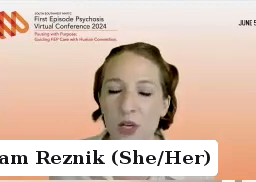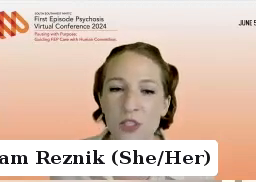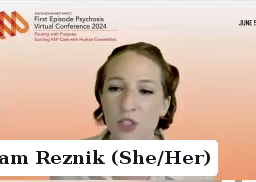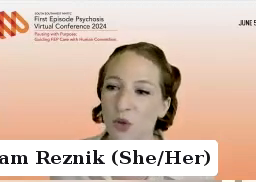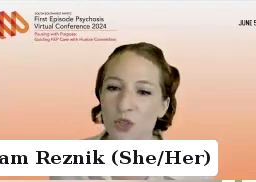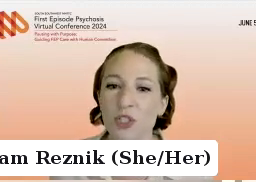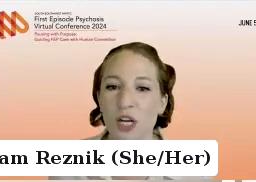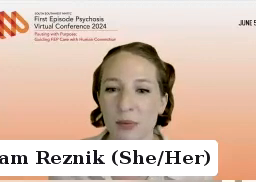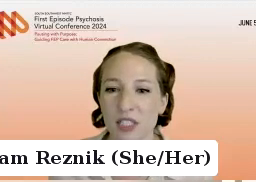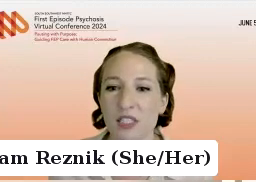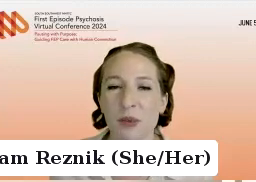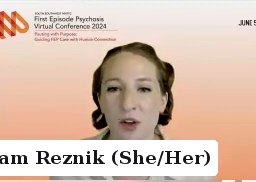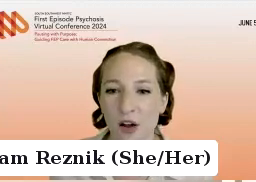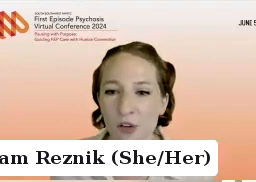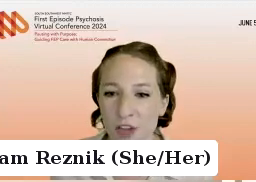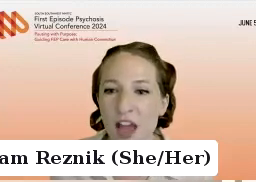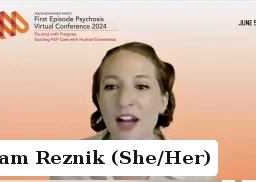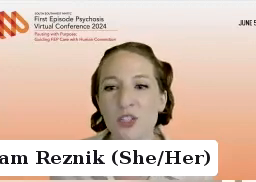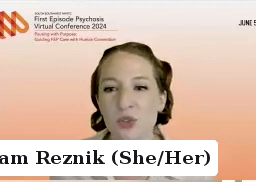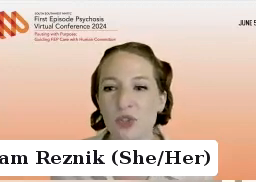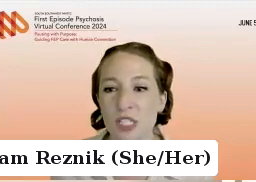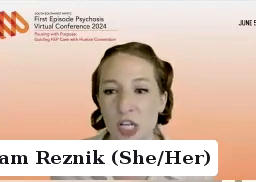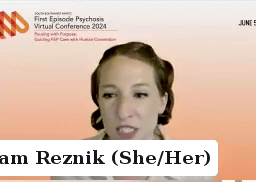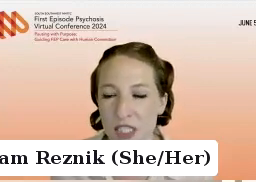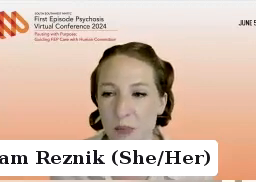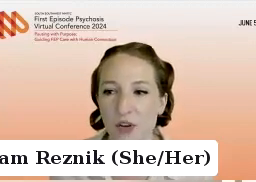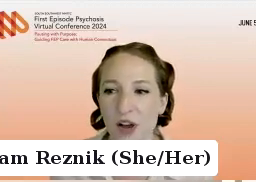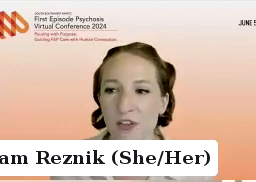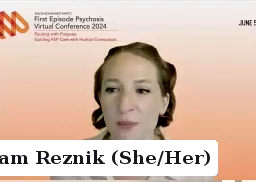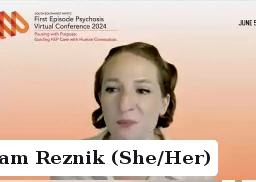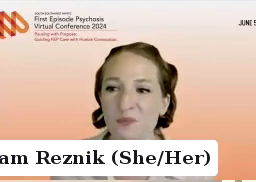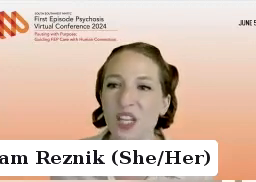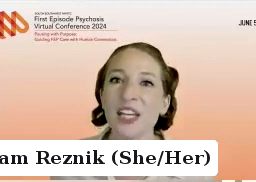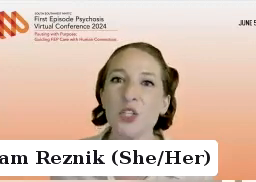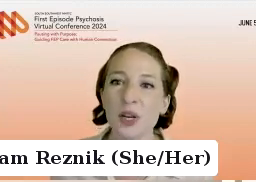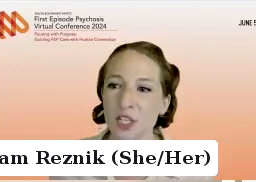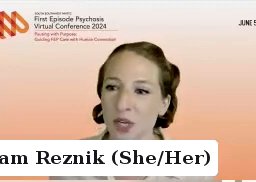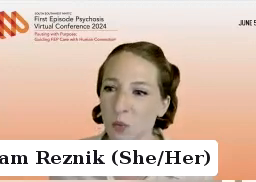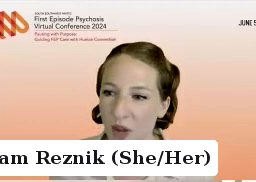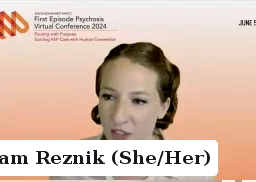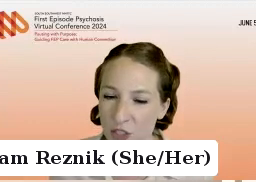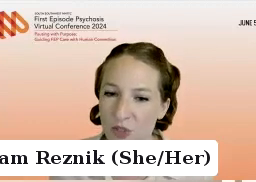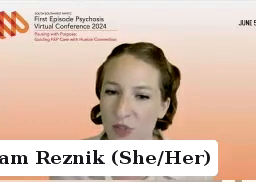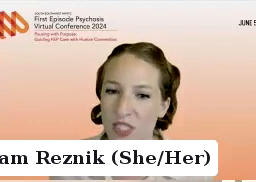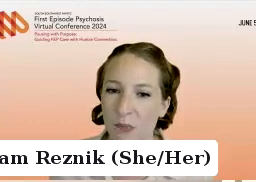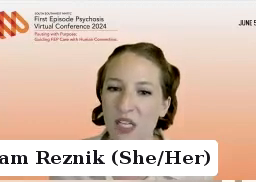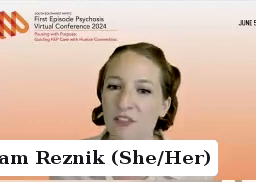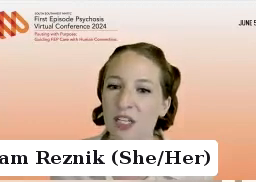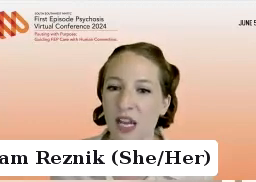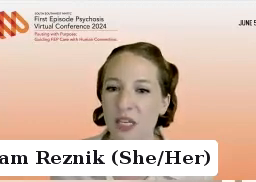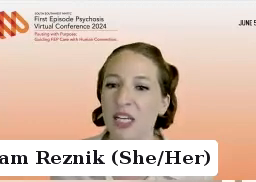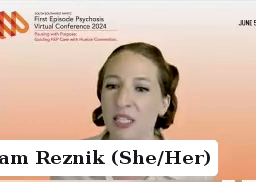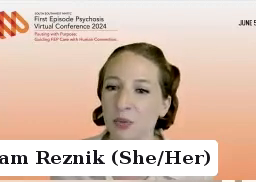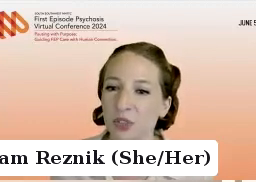of the books, The Social Determinants of Mental Health and Social Injustice in Mental Health. In 2021, she was the recipient